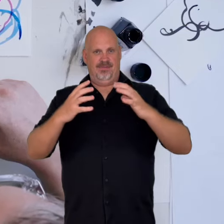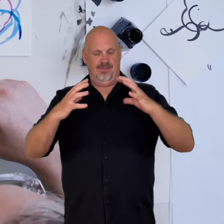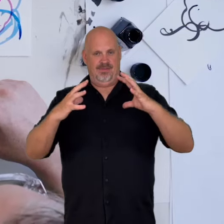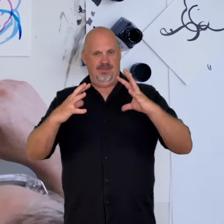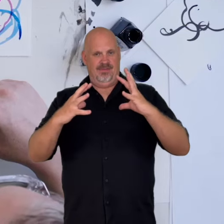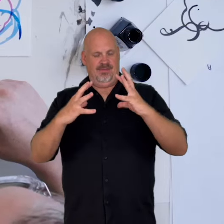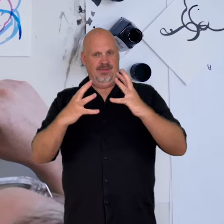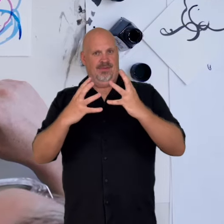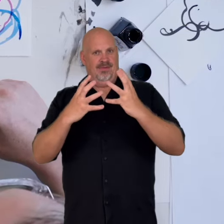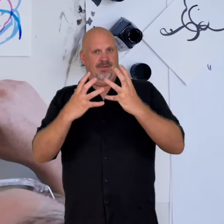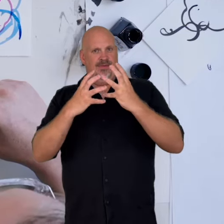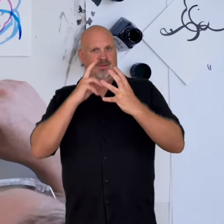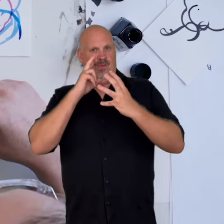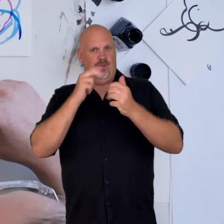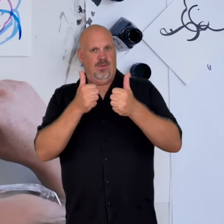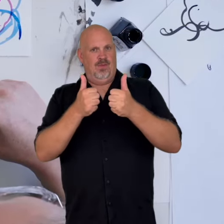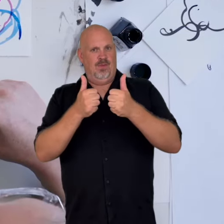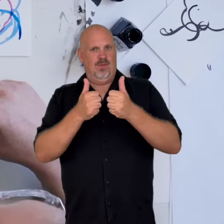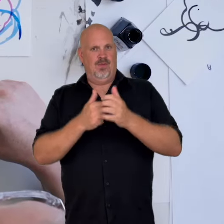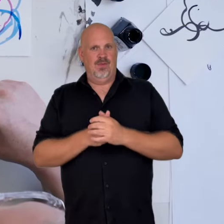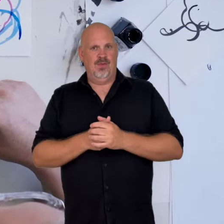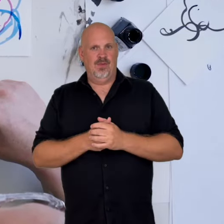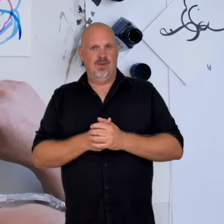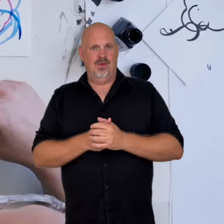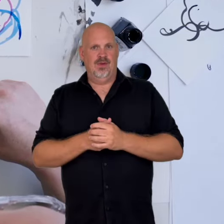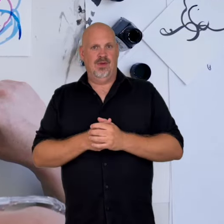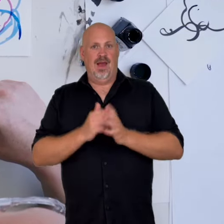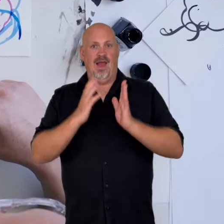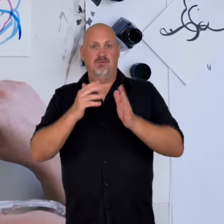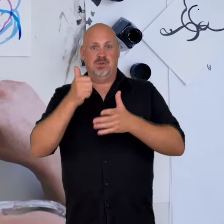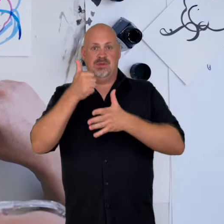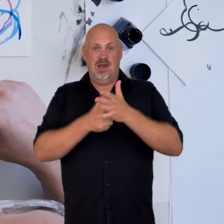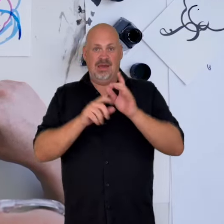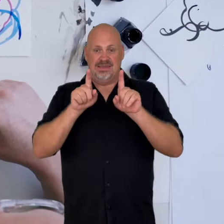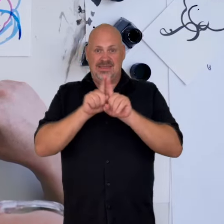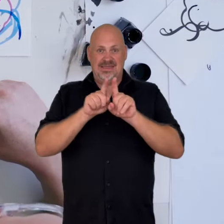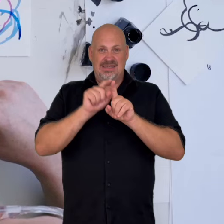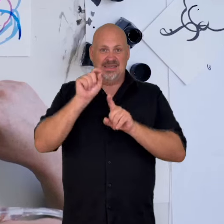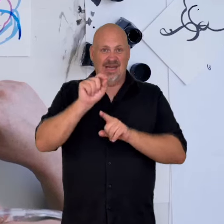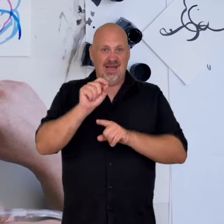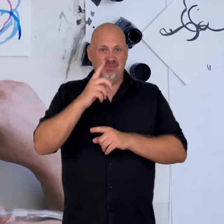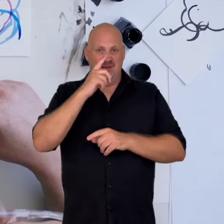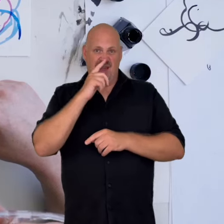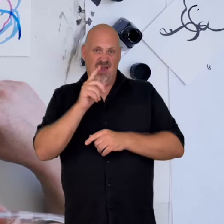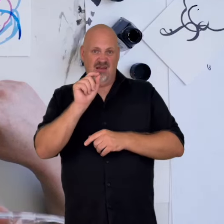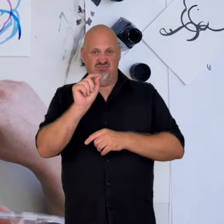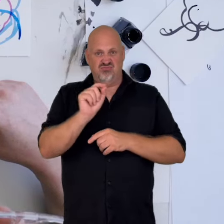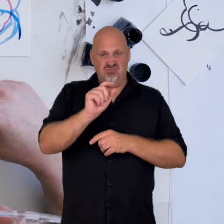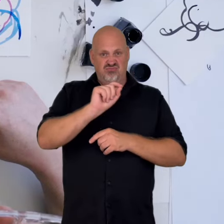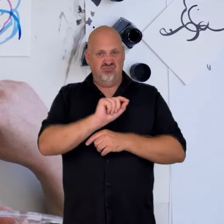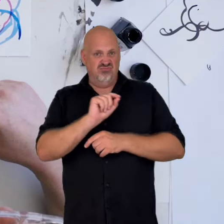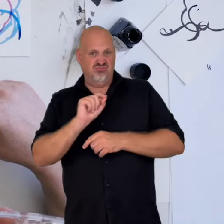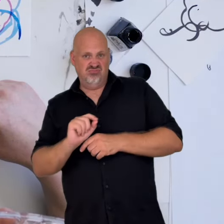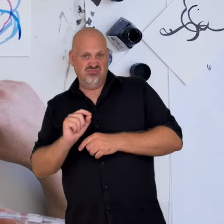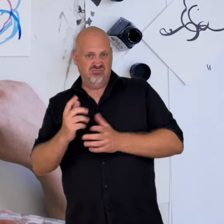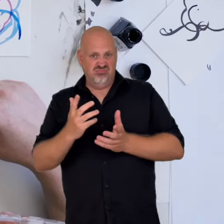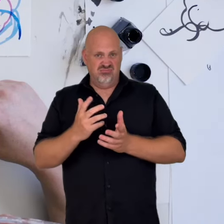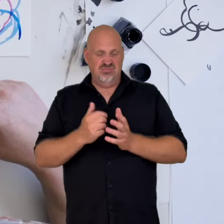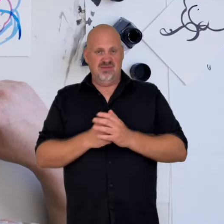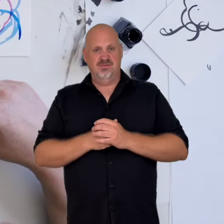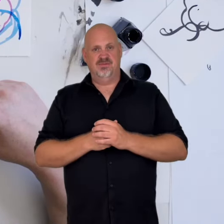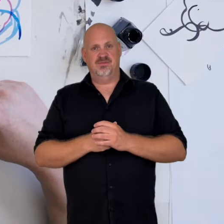this is a nice place to try some thicker line and then thinner line, and really